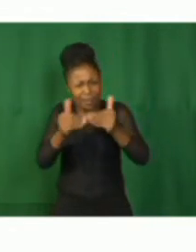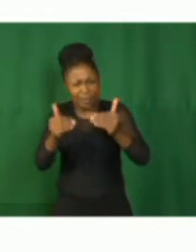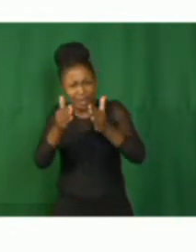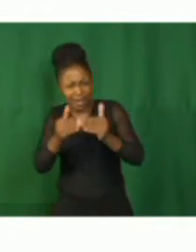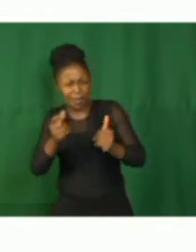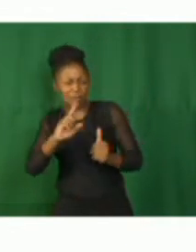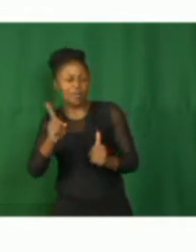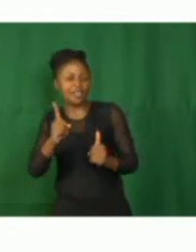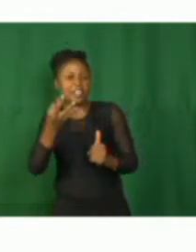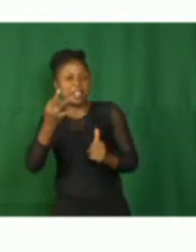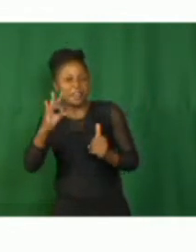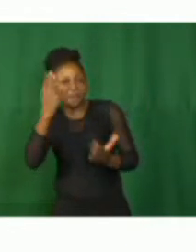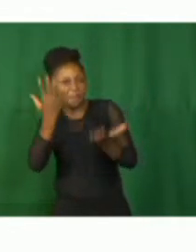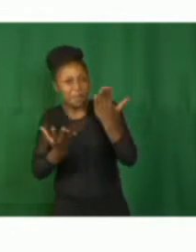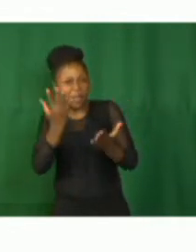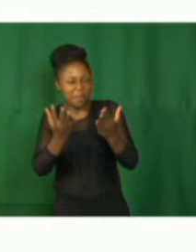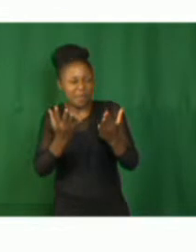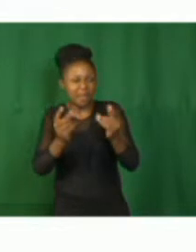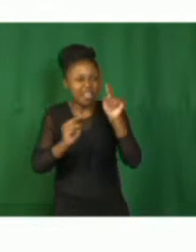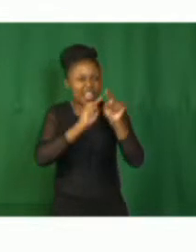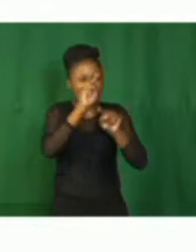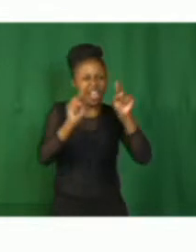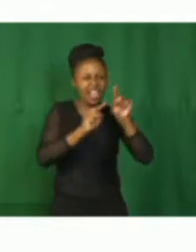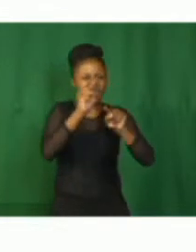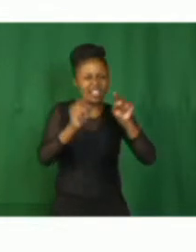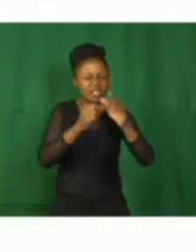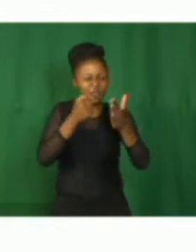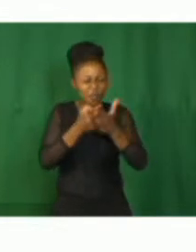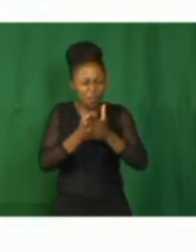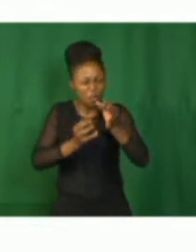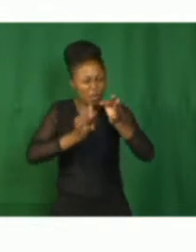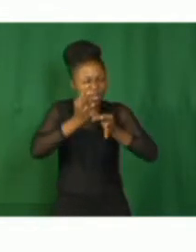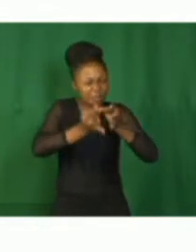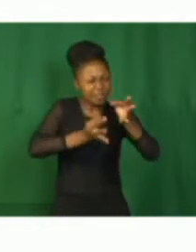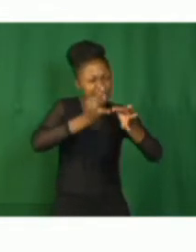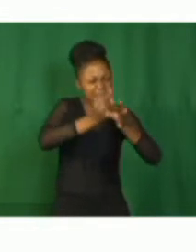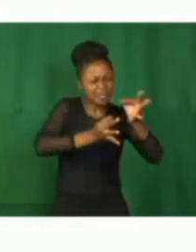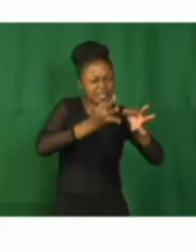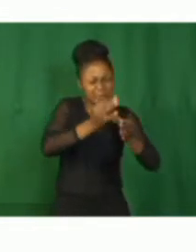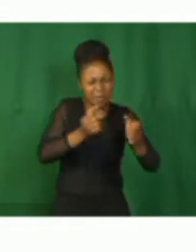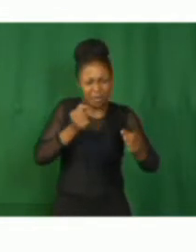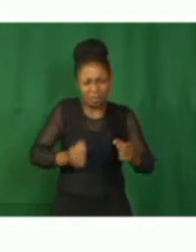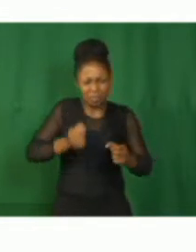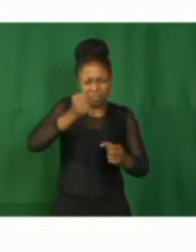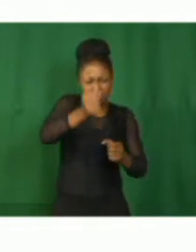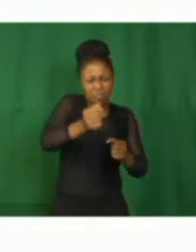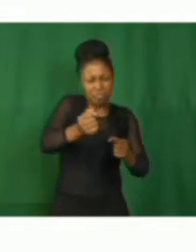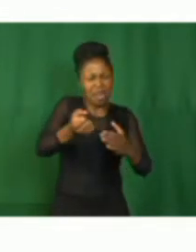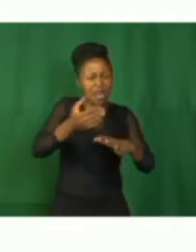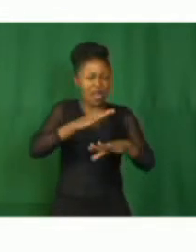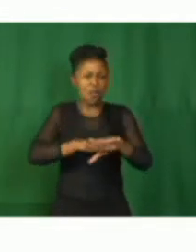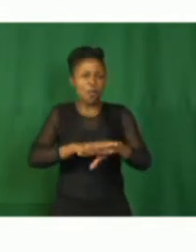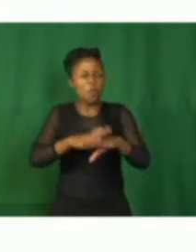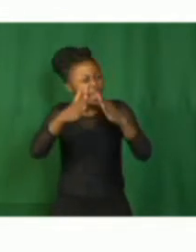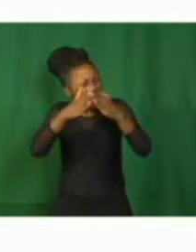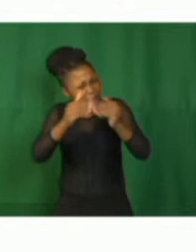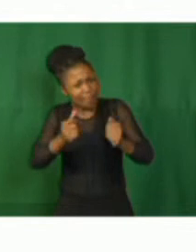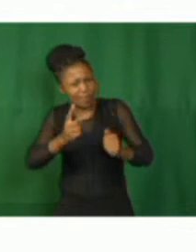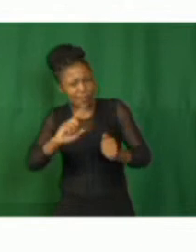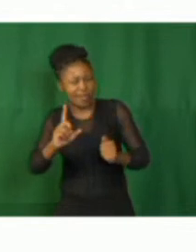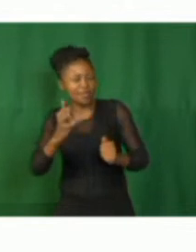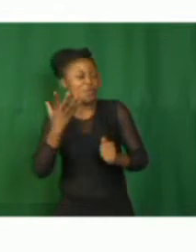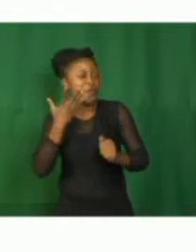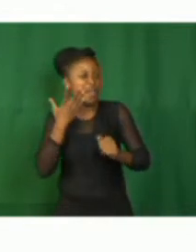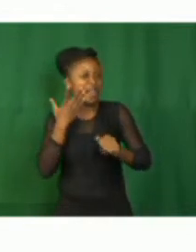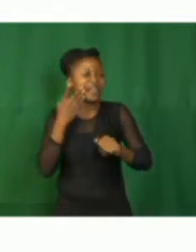of narrate or to give an account of the appointment of Matthias, what is it all about? What happened when they